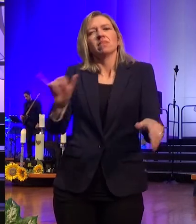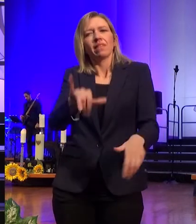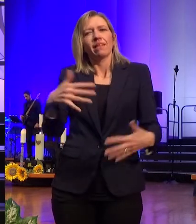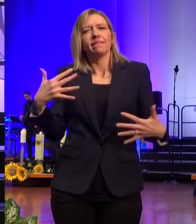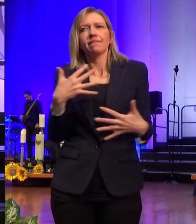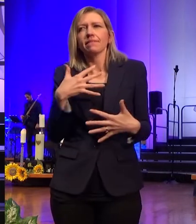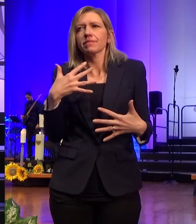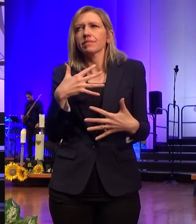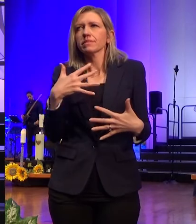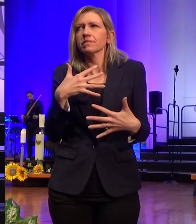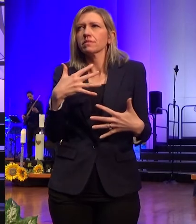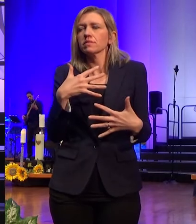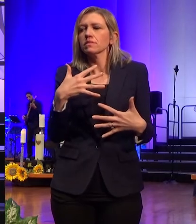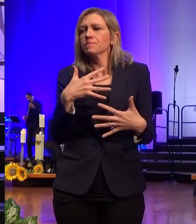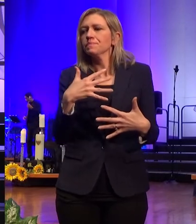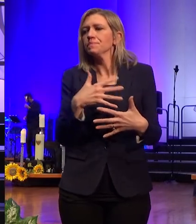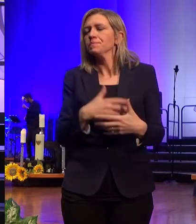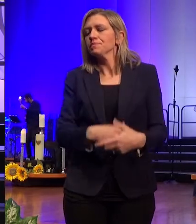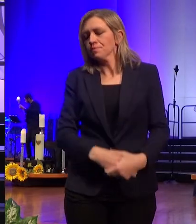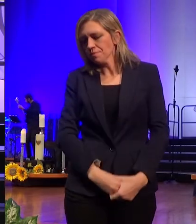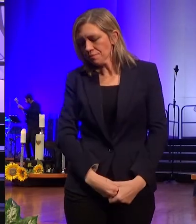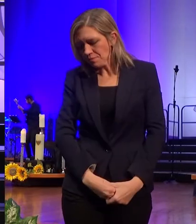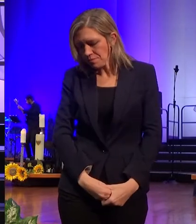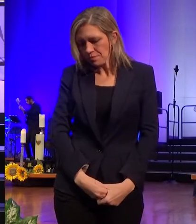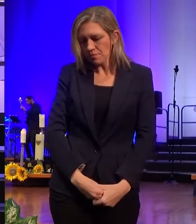being afraid.